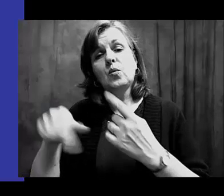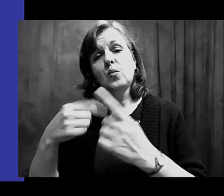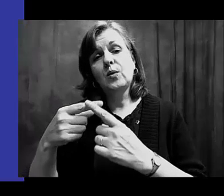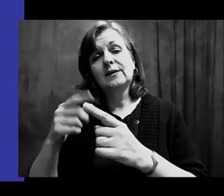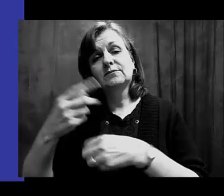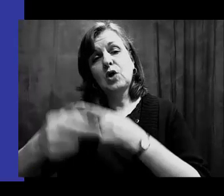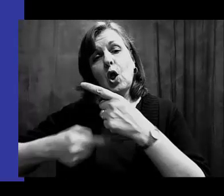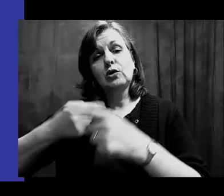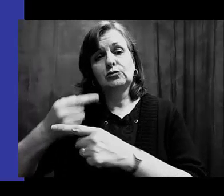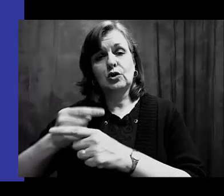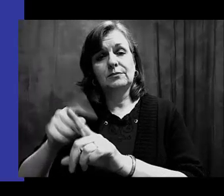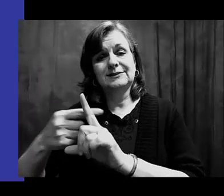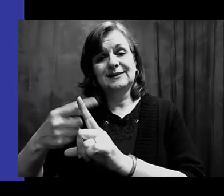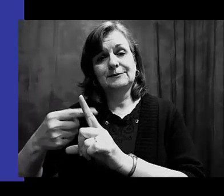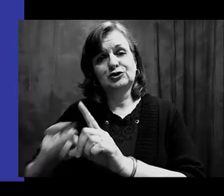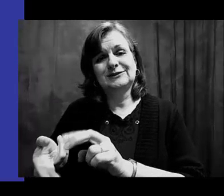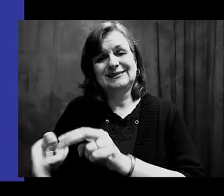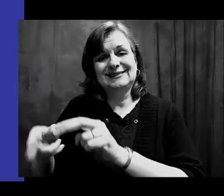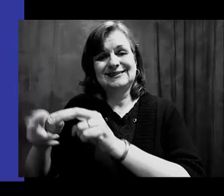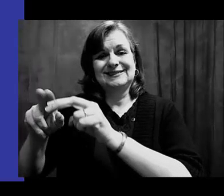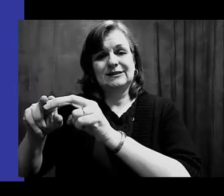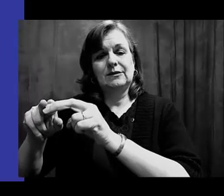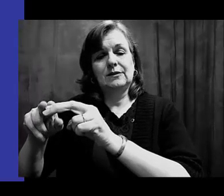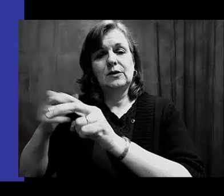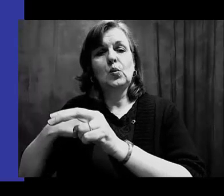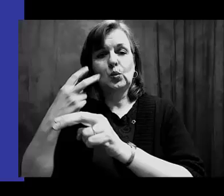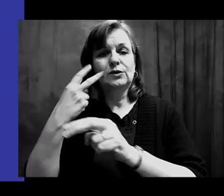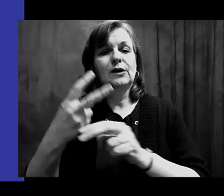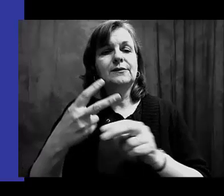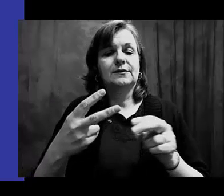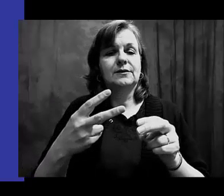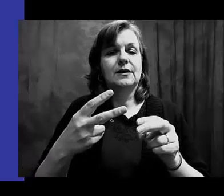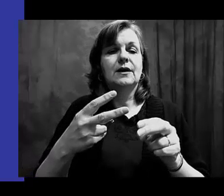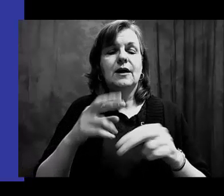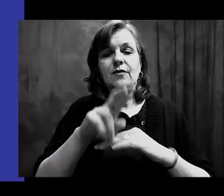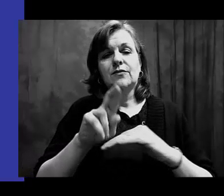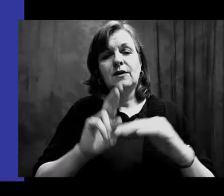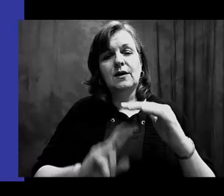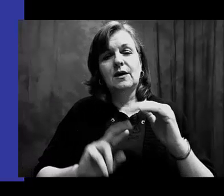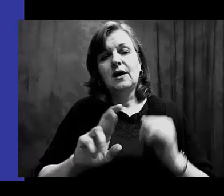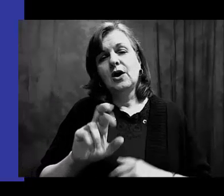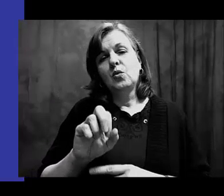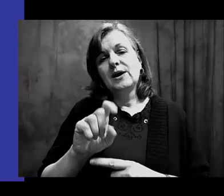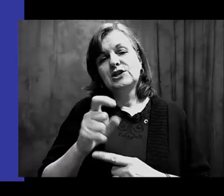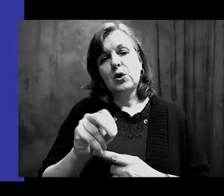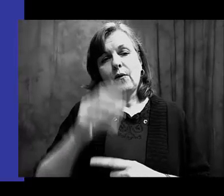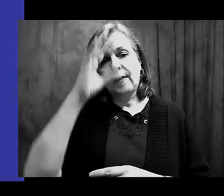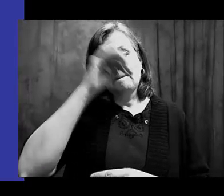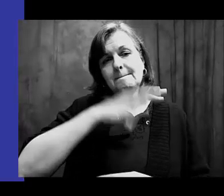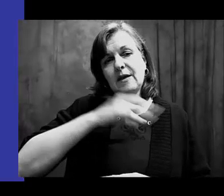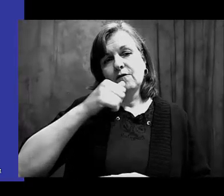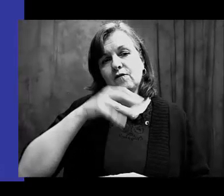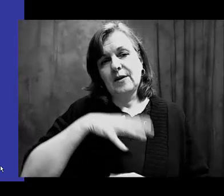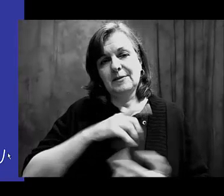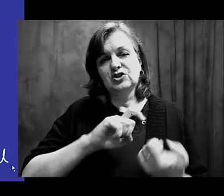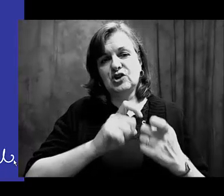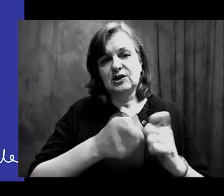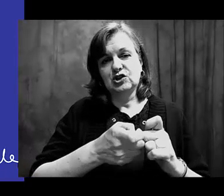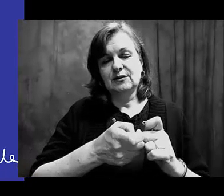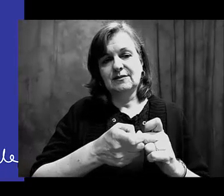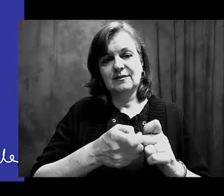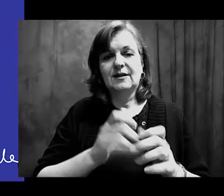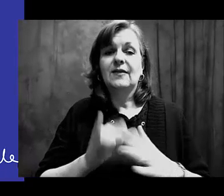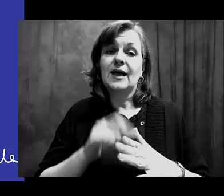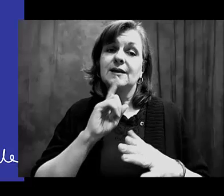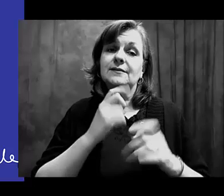shift in the ratio of males to females. We've talked about this before as being a problem with